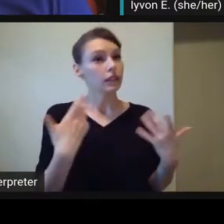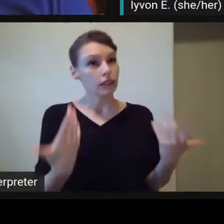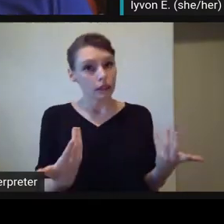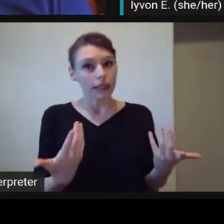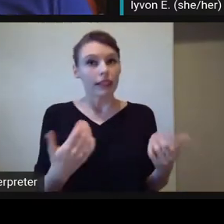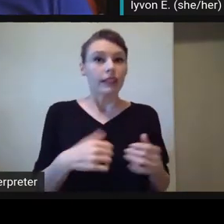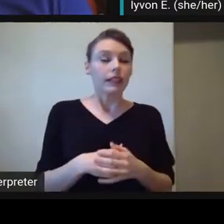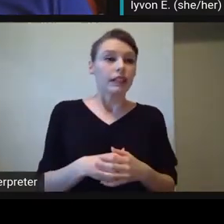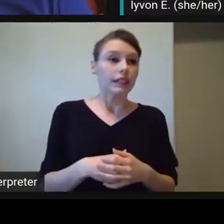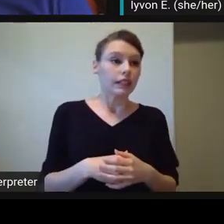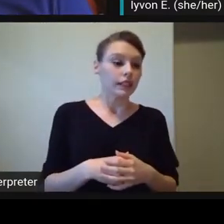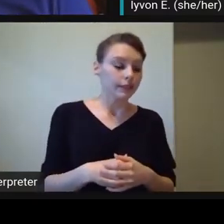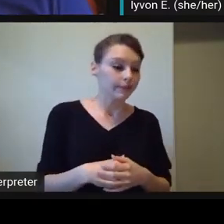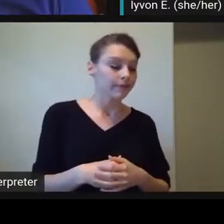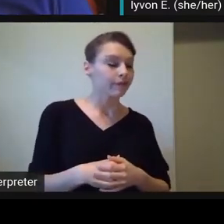Well, I will say that what he said, like